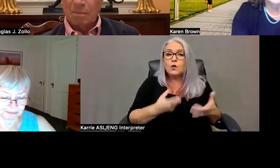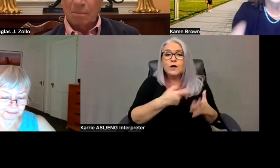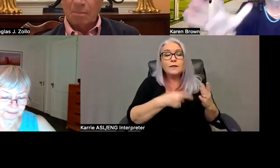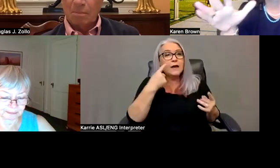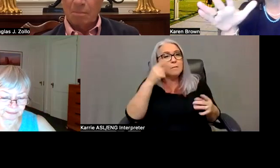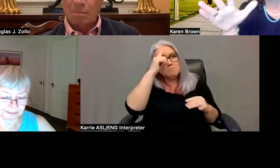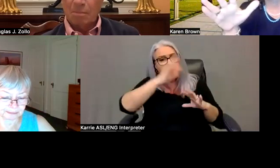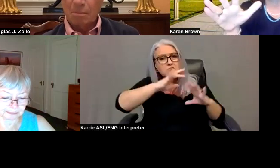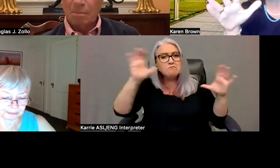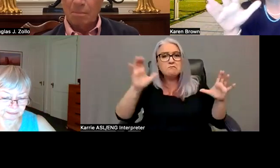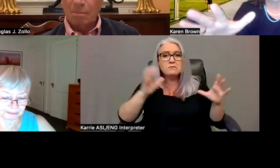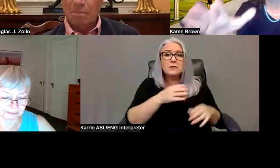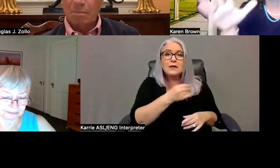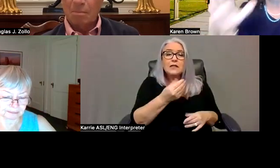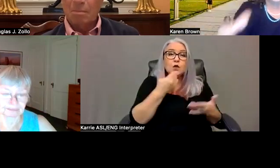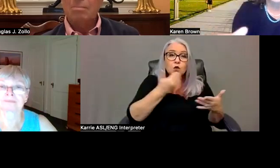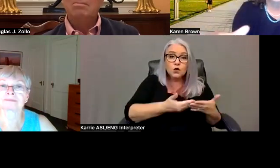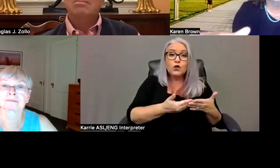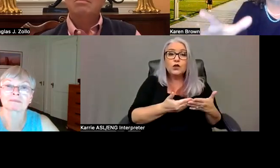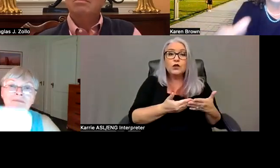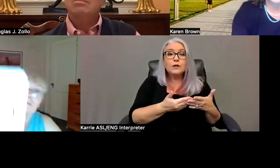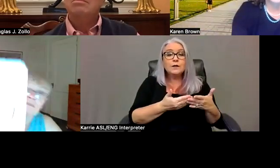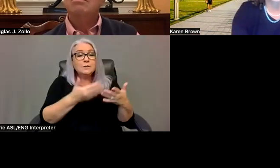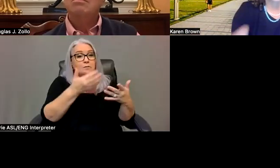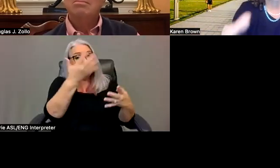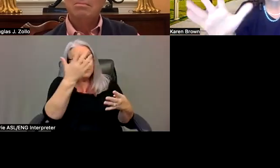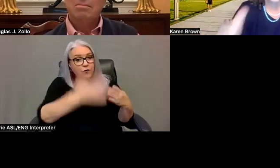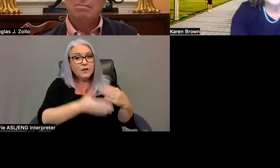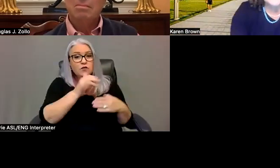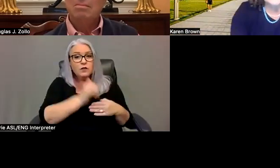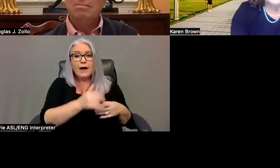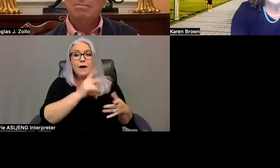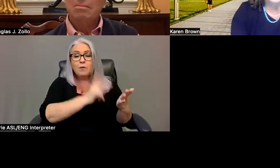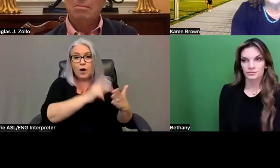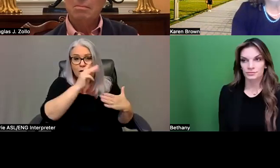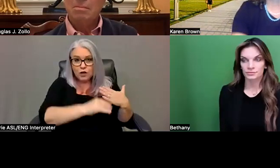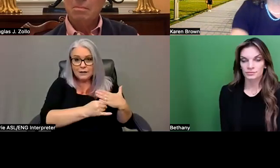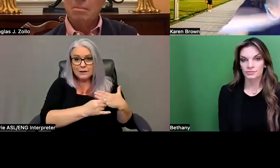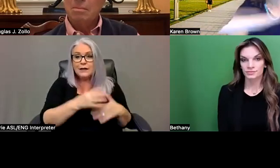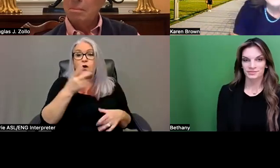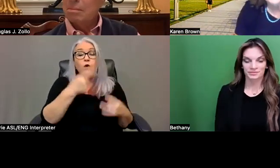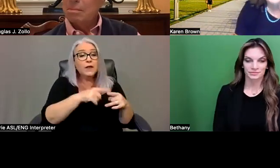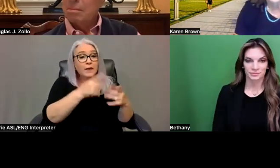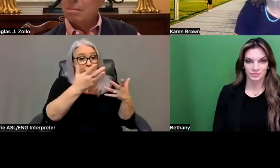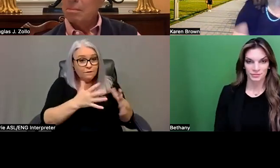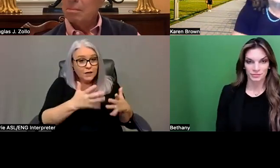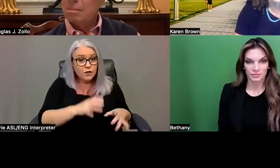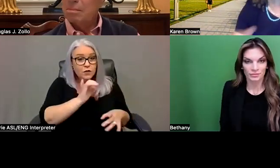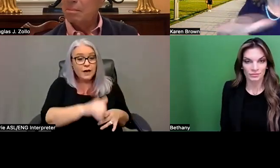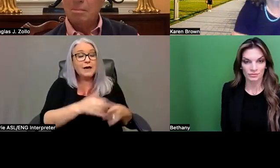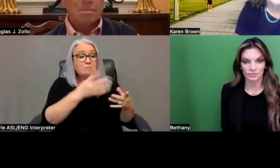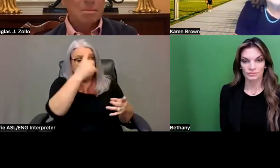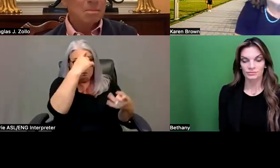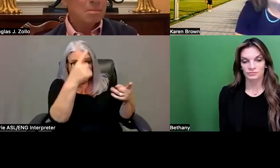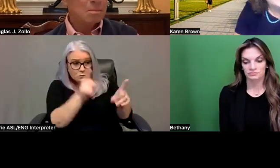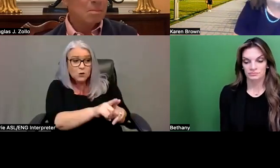as a good finish to that project. Once they finish having some kind of consensus there, then they